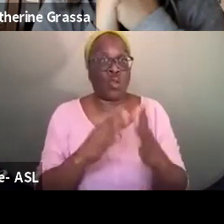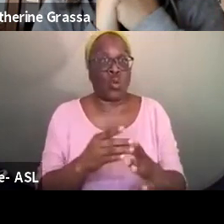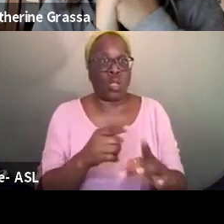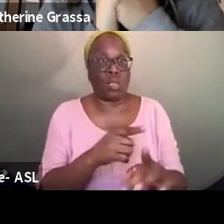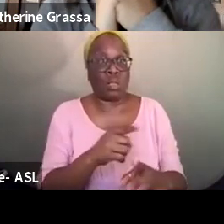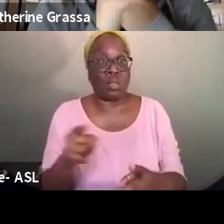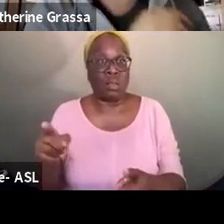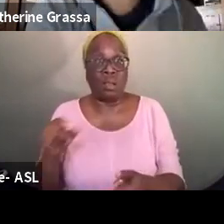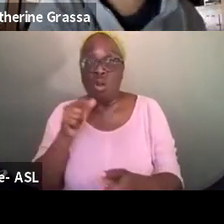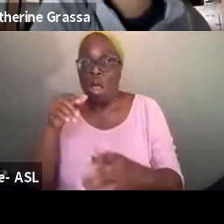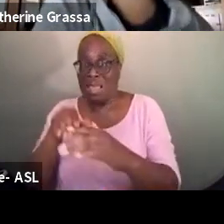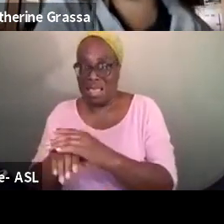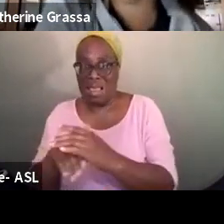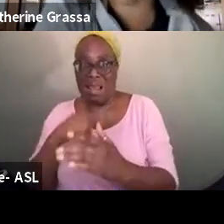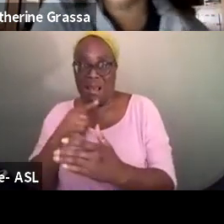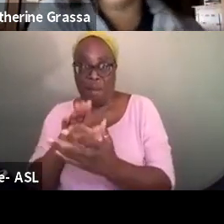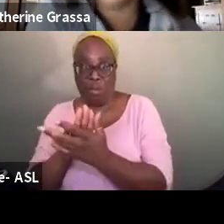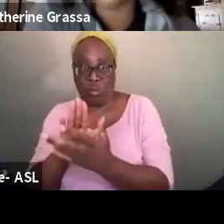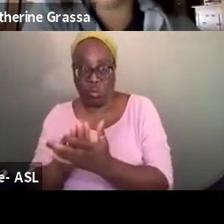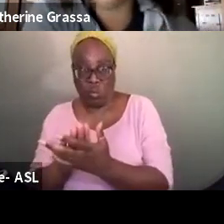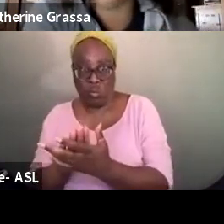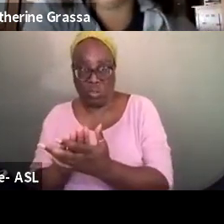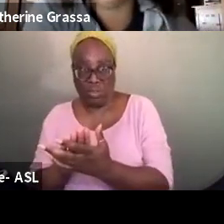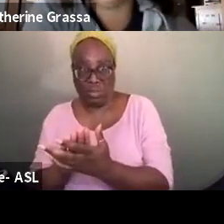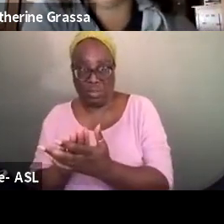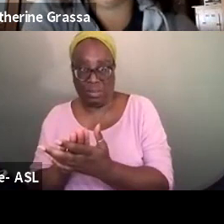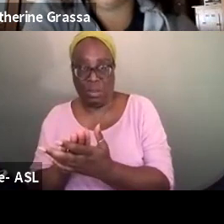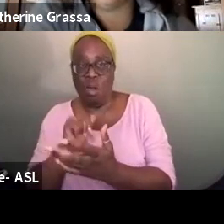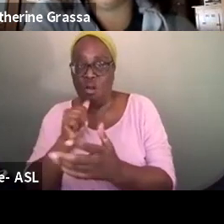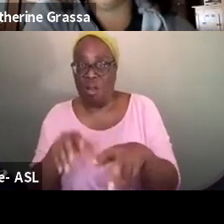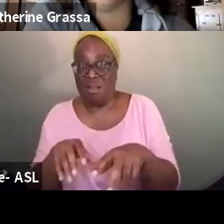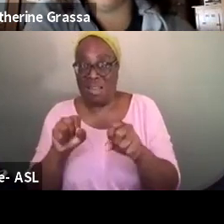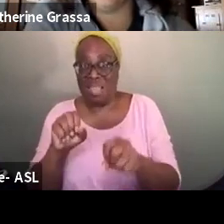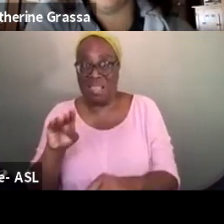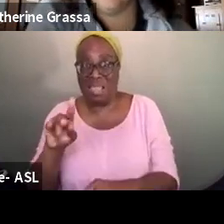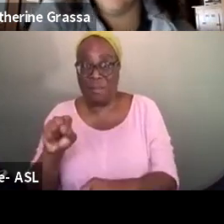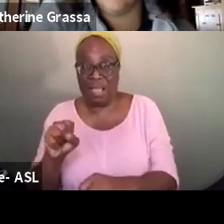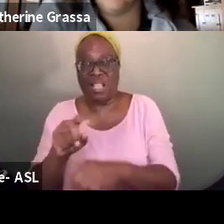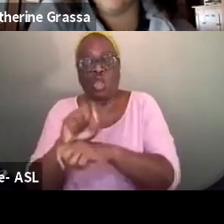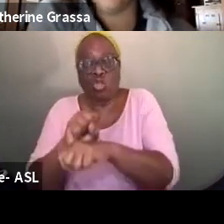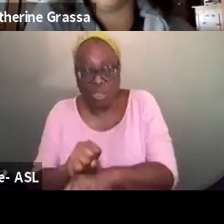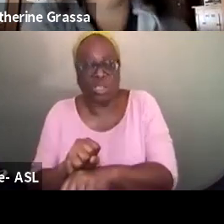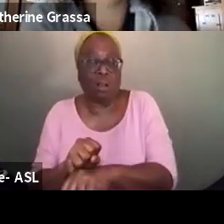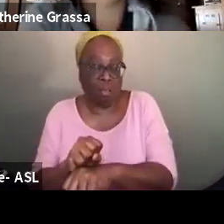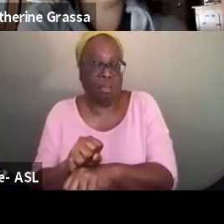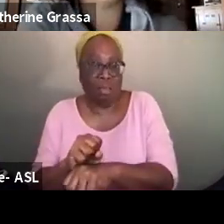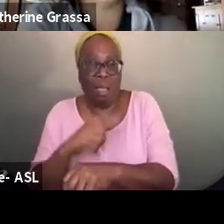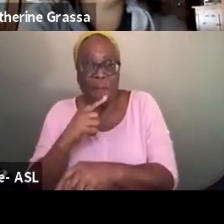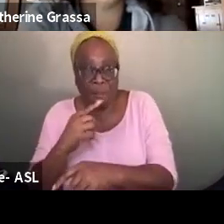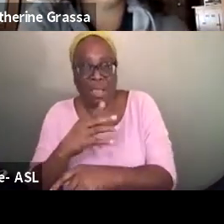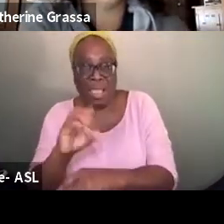our public schools and being assessed in our public schools, meaning our traditional public schools and our charter schools.